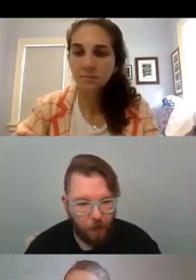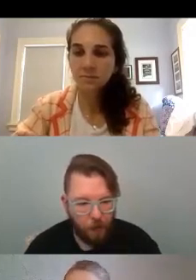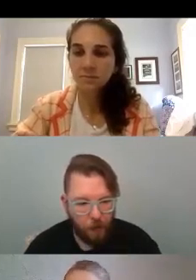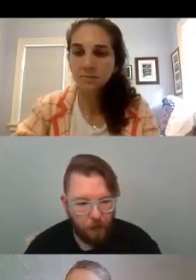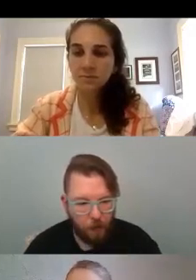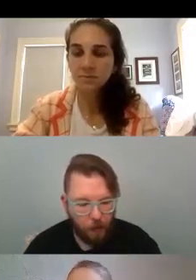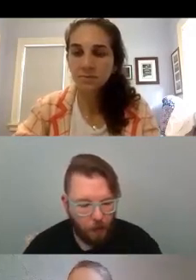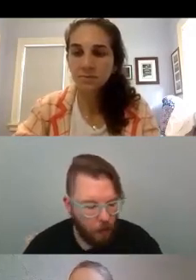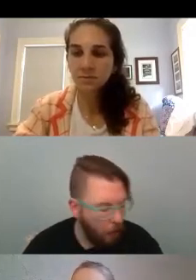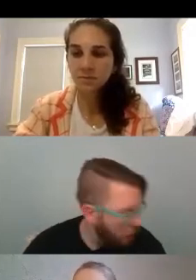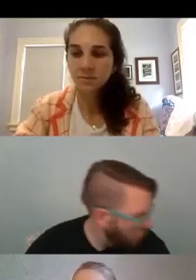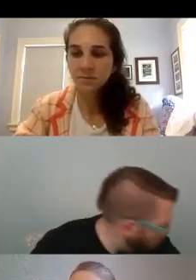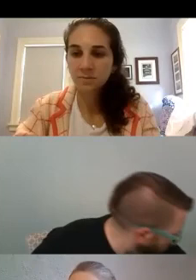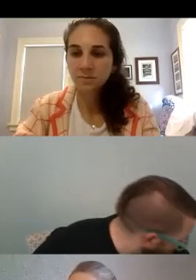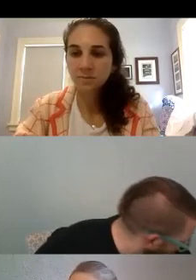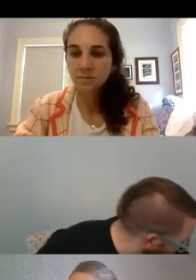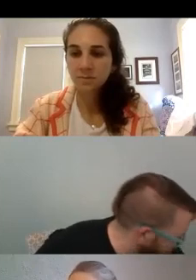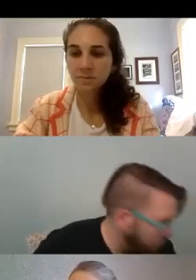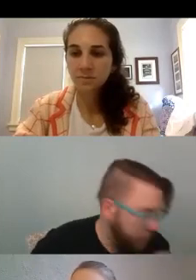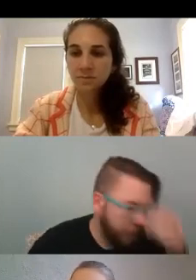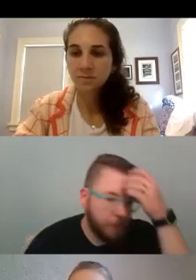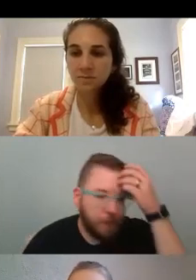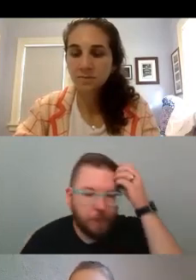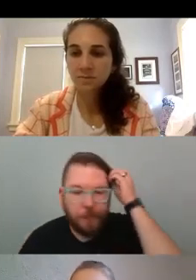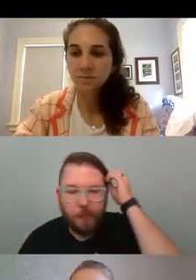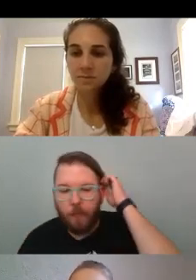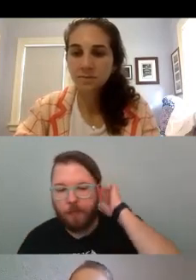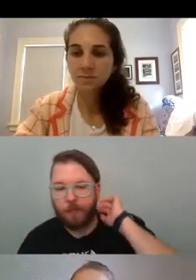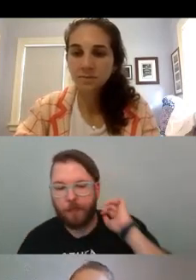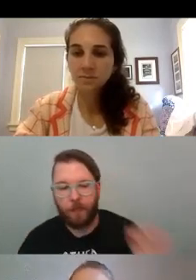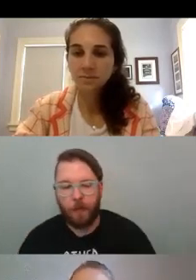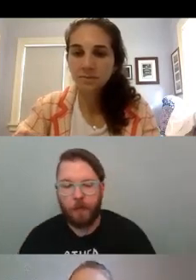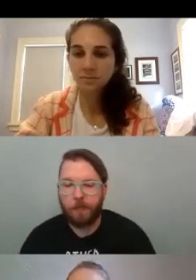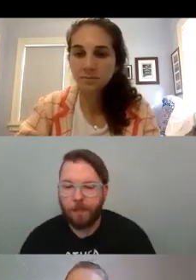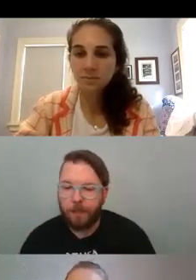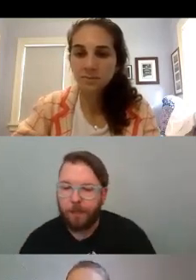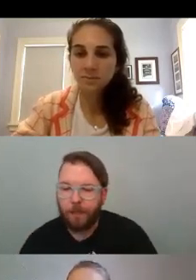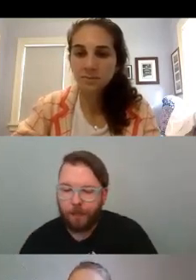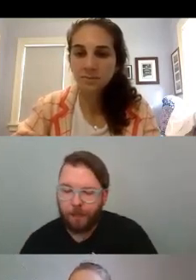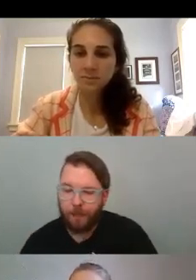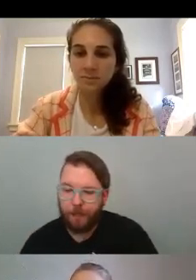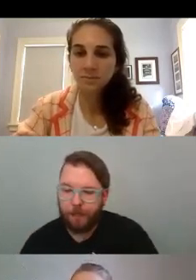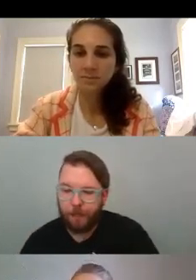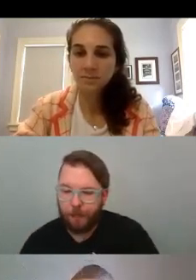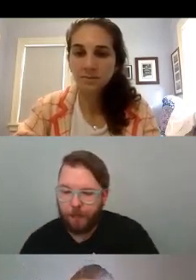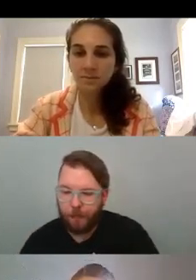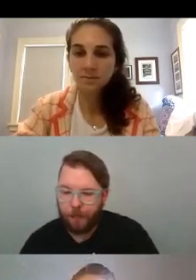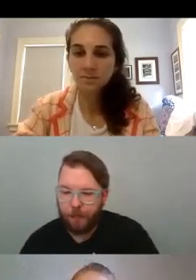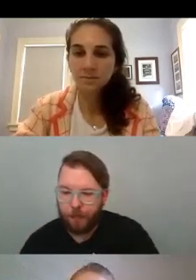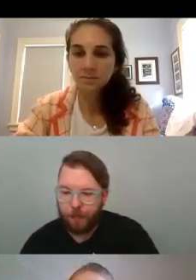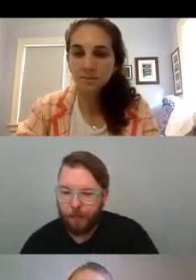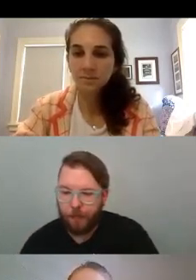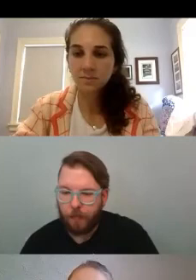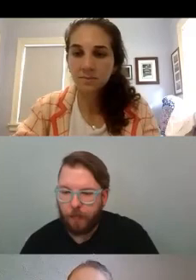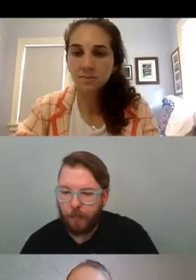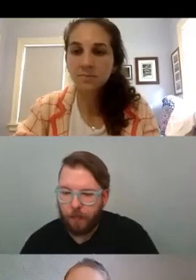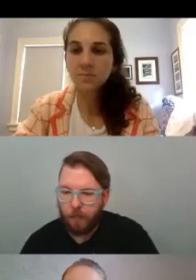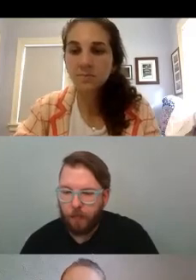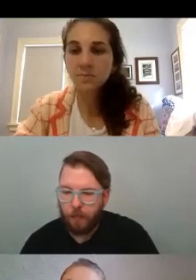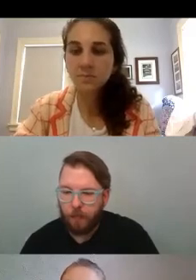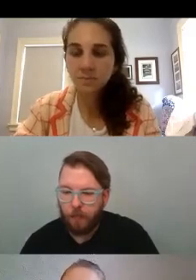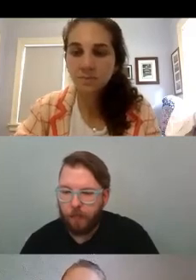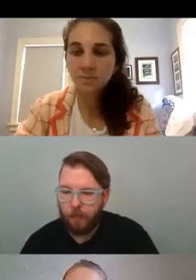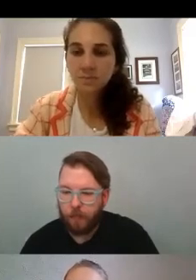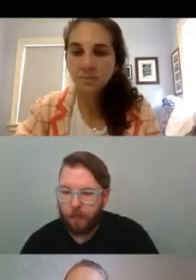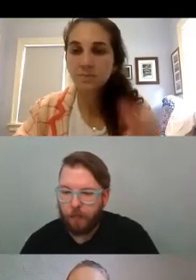exceptionally advanced and ready to ask more, I would say, complex questions of some of